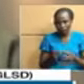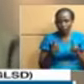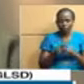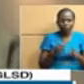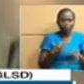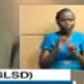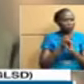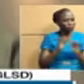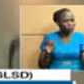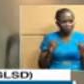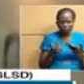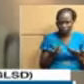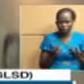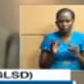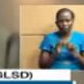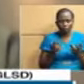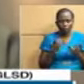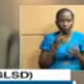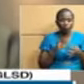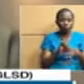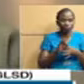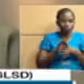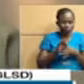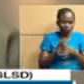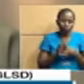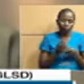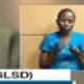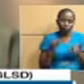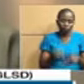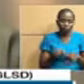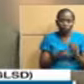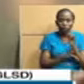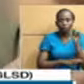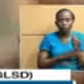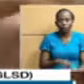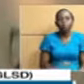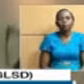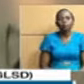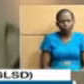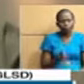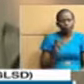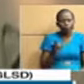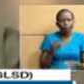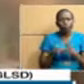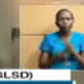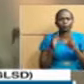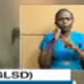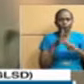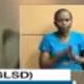such a question like lack of coordination framework for social protection in this country. It's unfortunate. But I wanted to come on the issue of